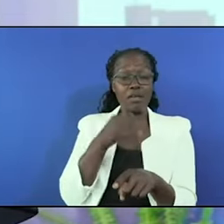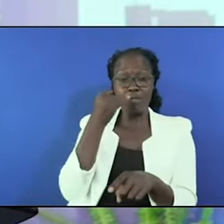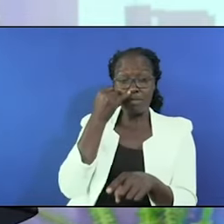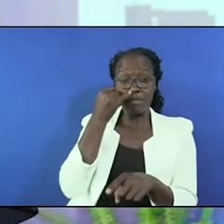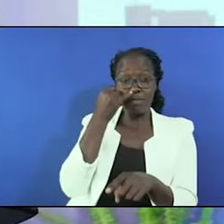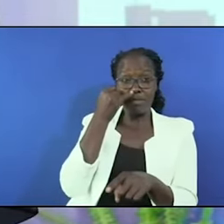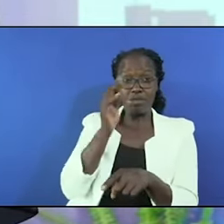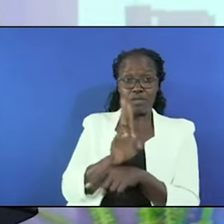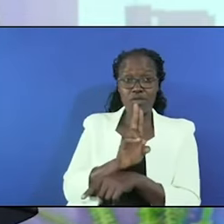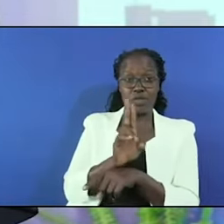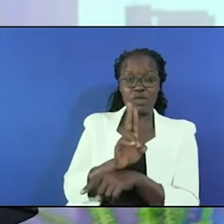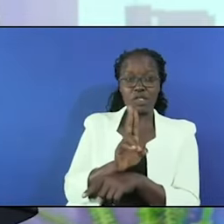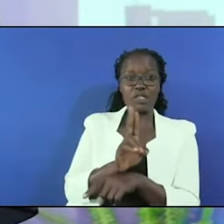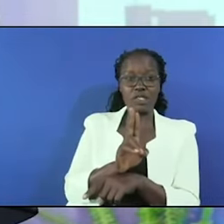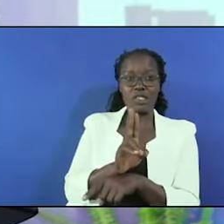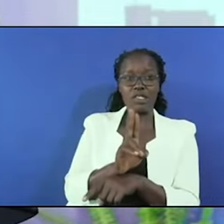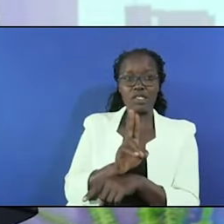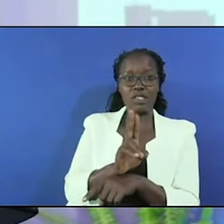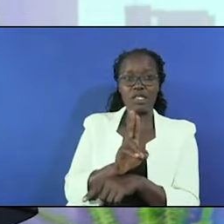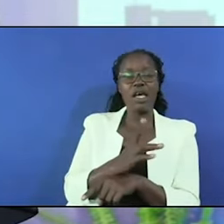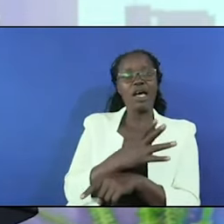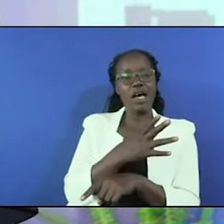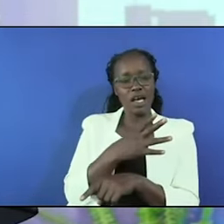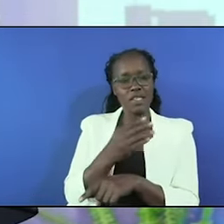bangi and